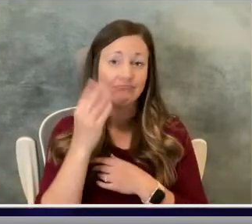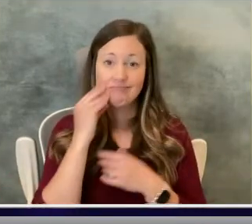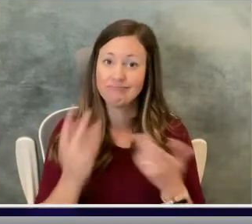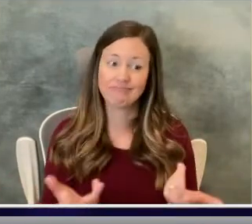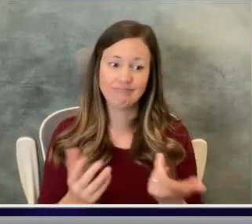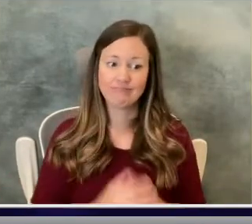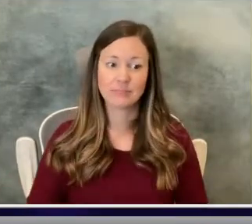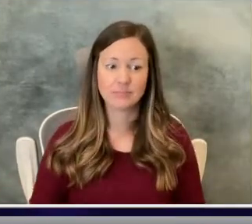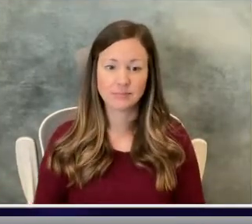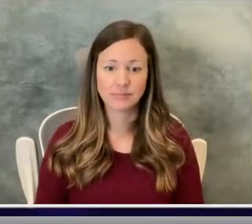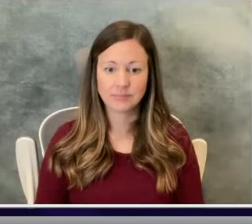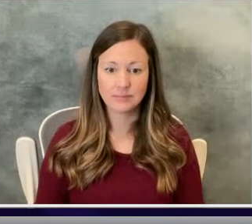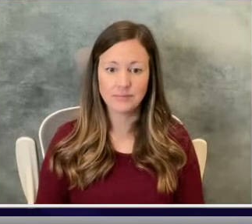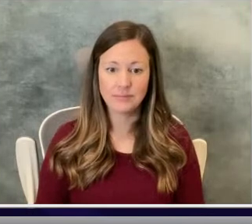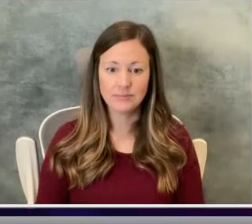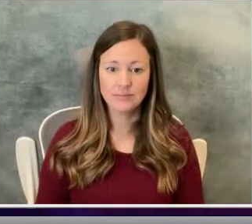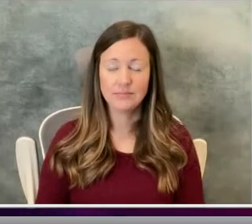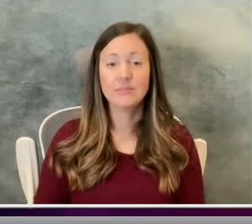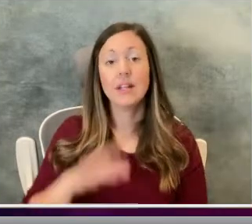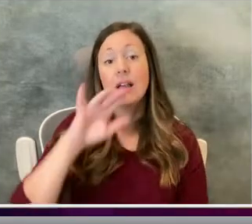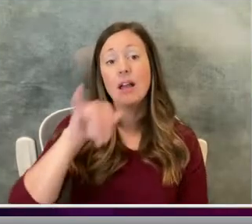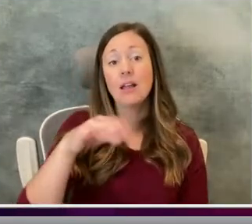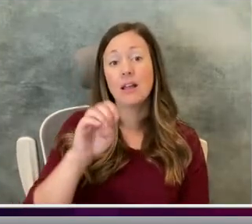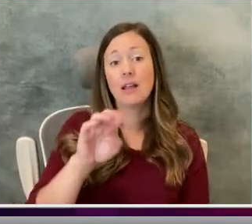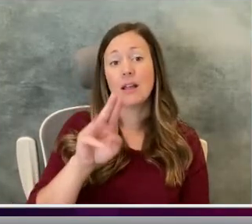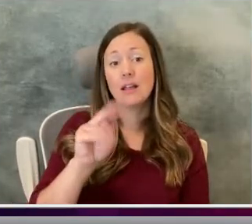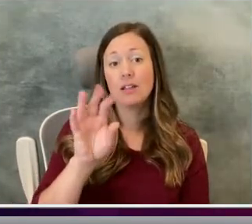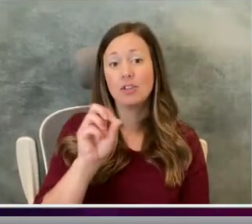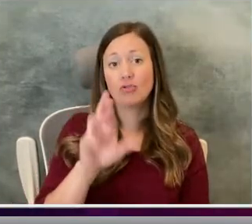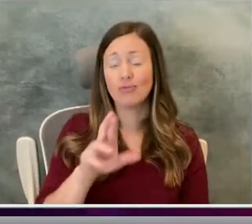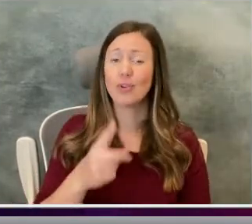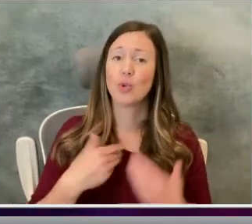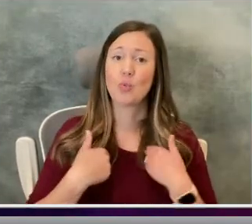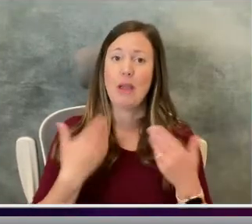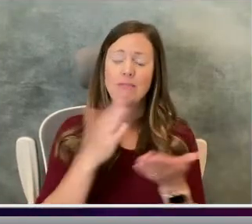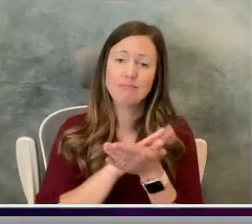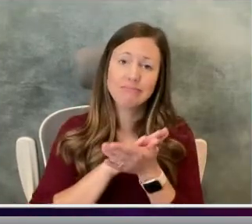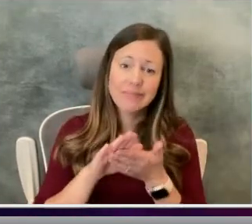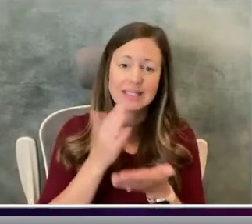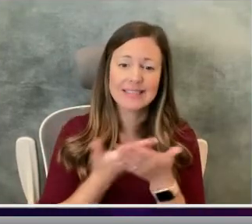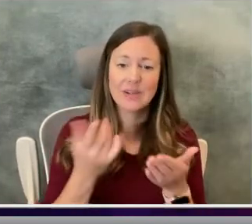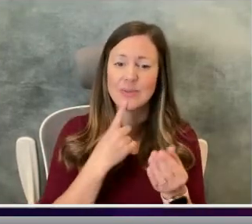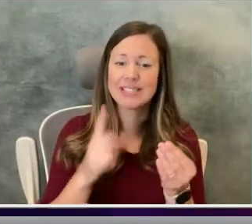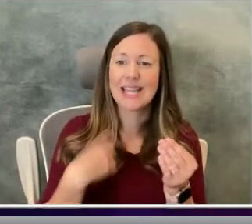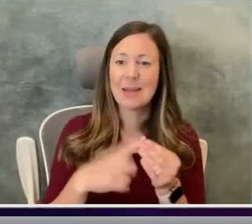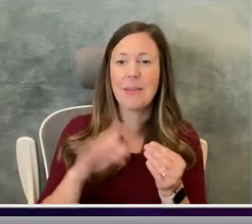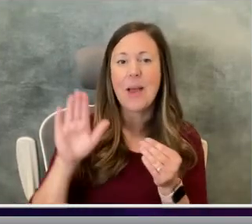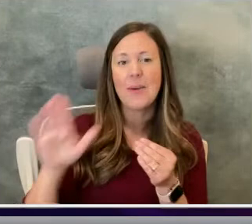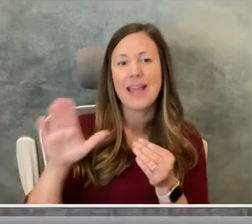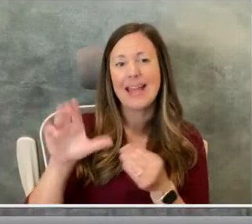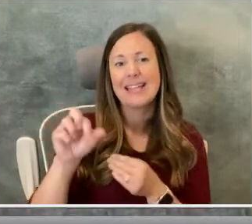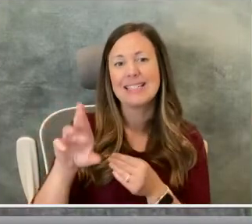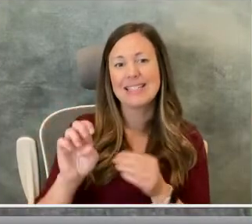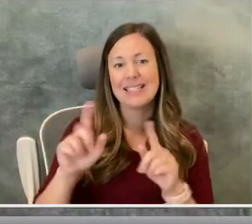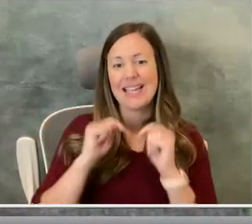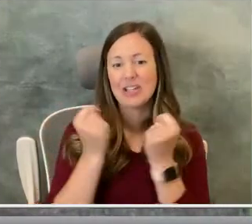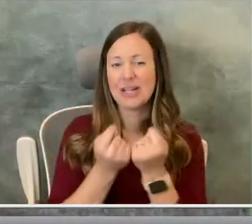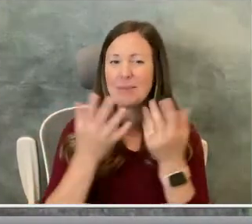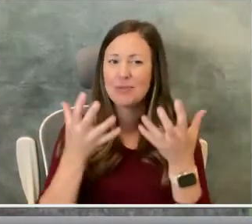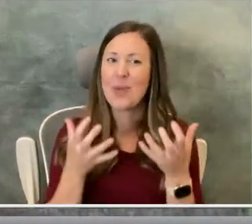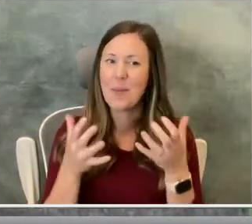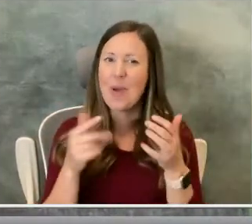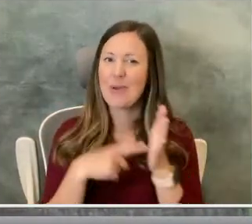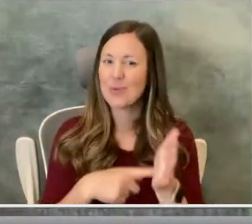Jennifer, you had the nicest thing to say about William's care team, so I just want to play a little bit of this right now. We